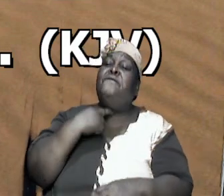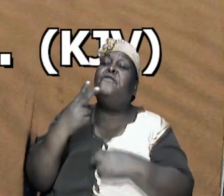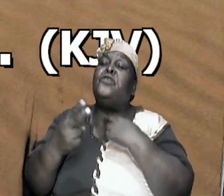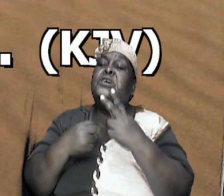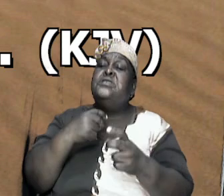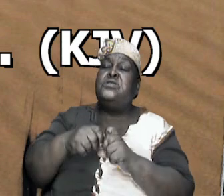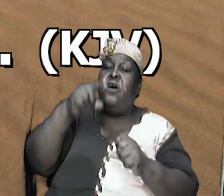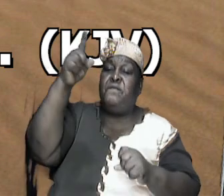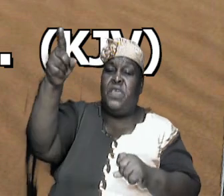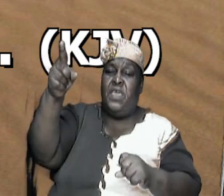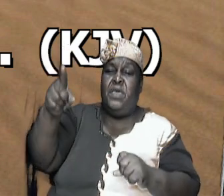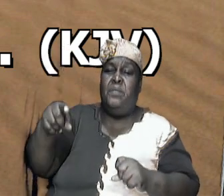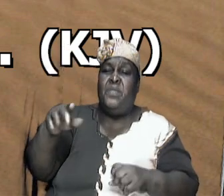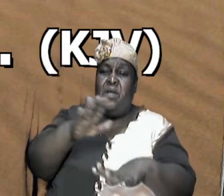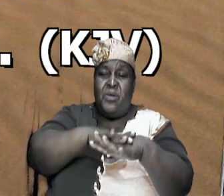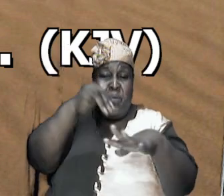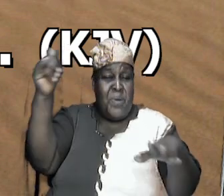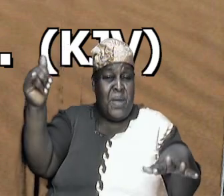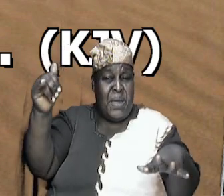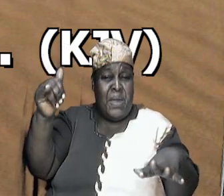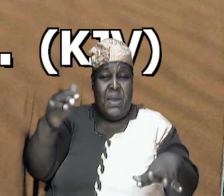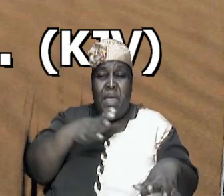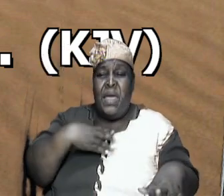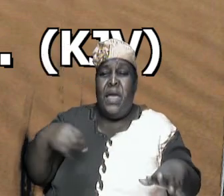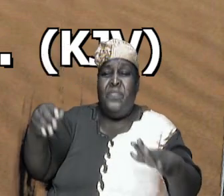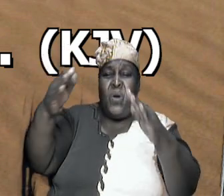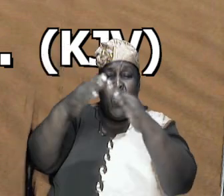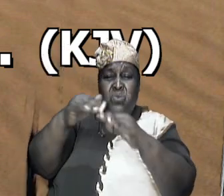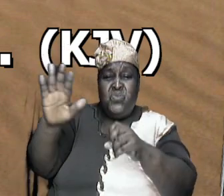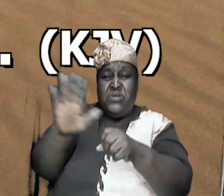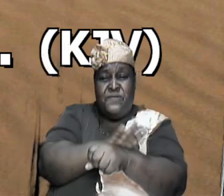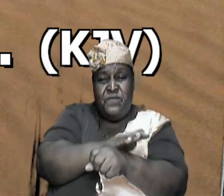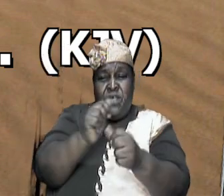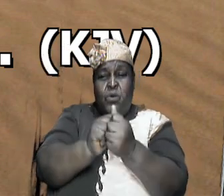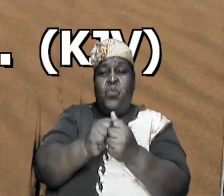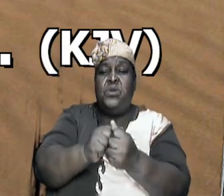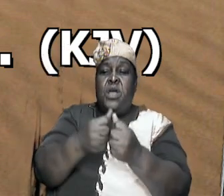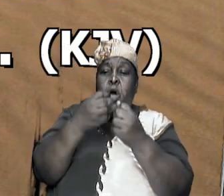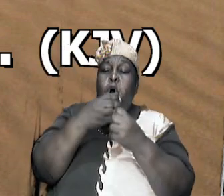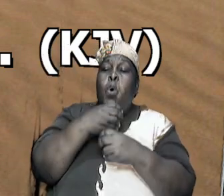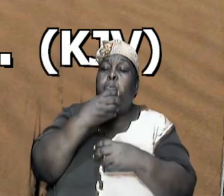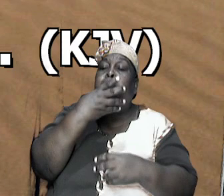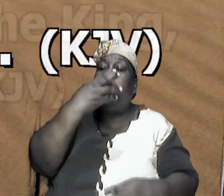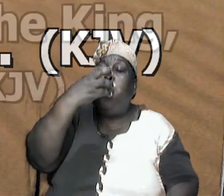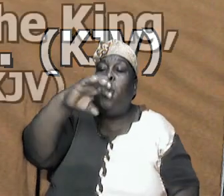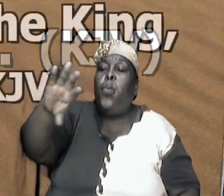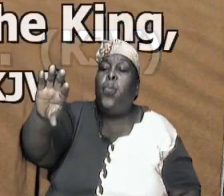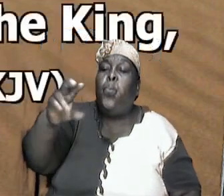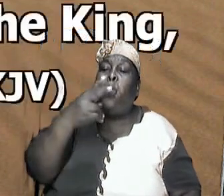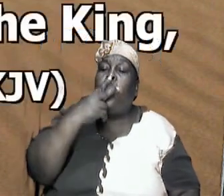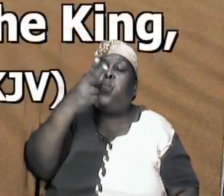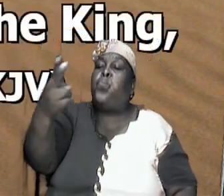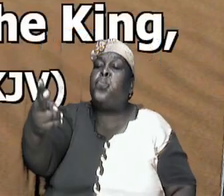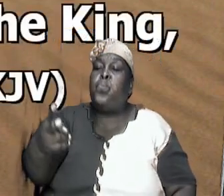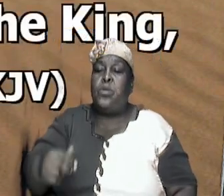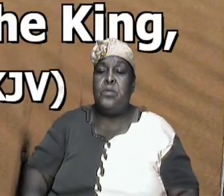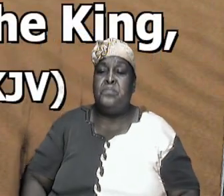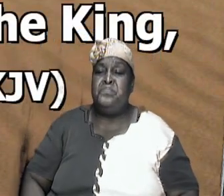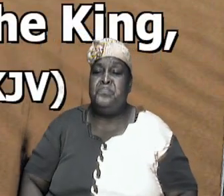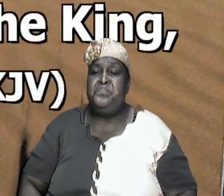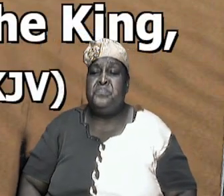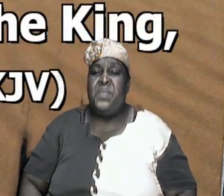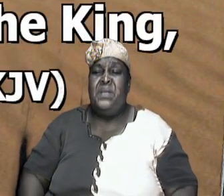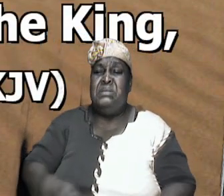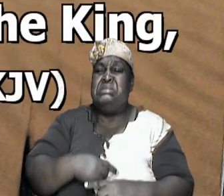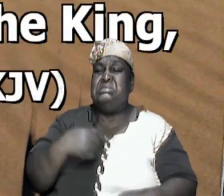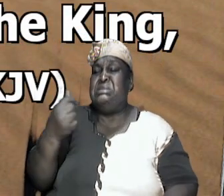moved at the voice of him that cried, and the house was filled with smoke. Verse 5 says, then